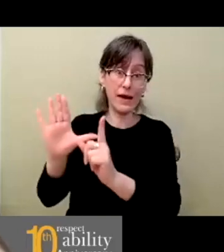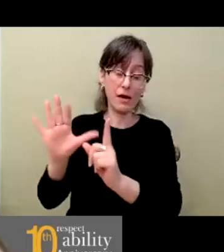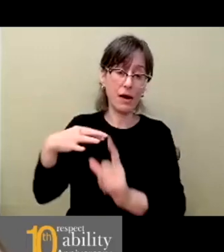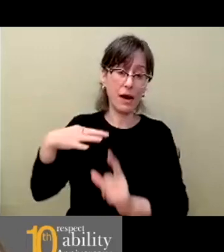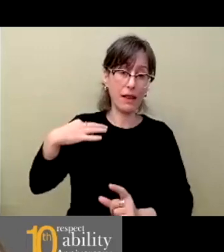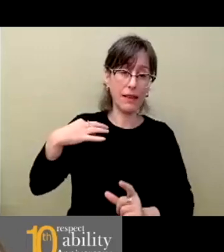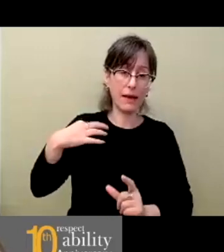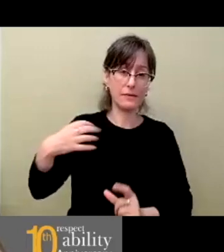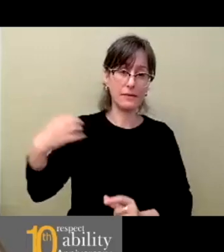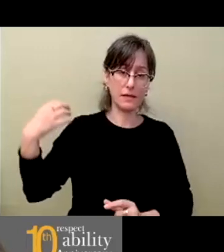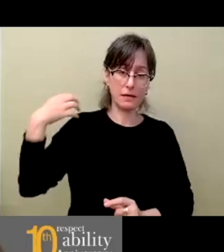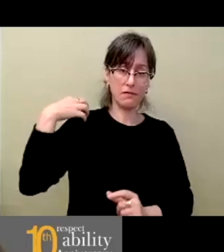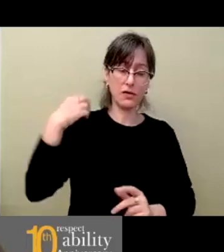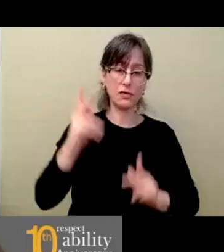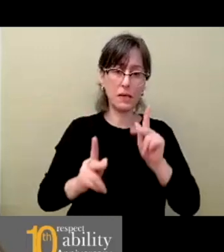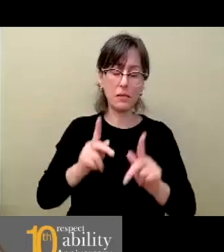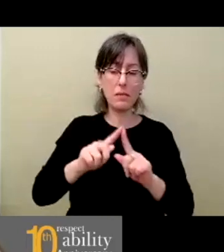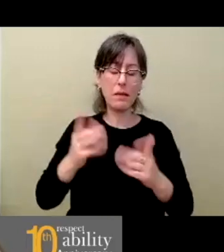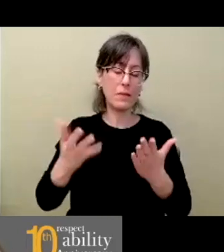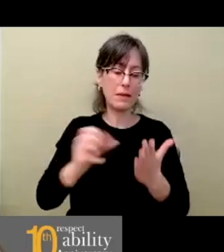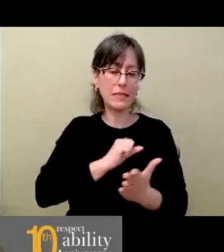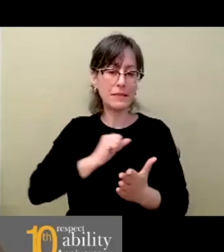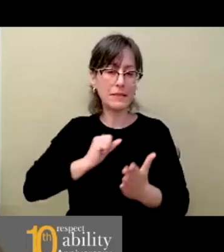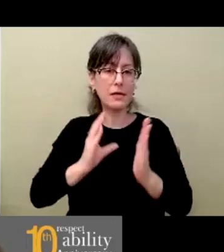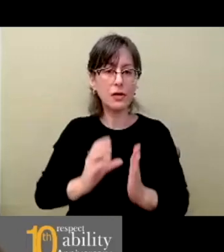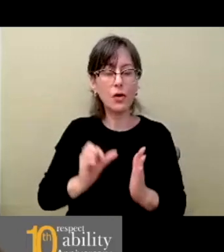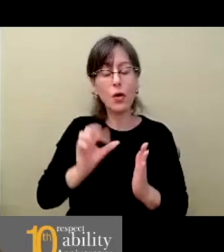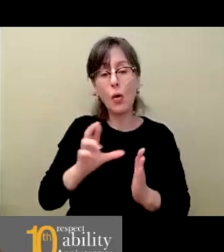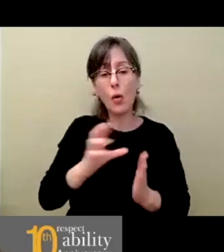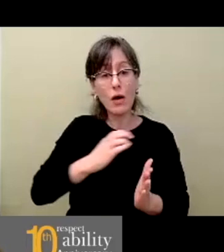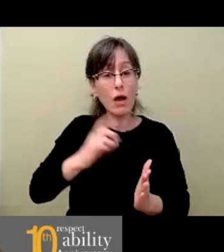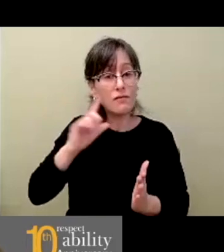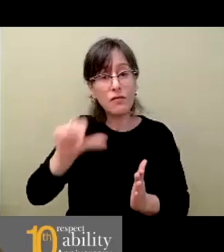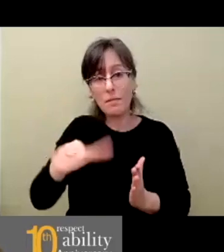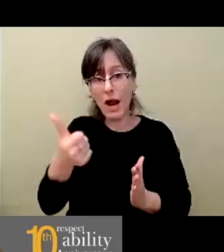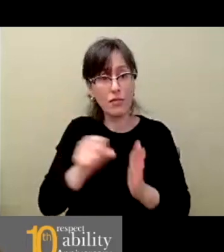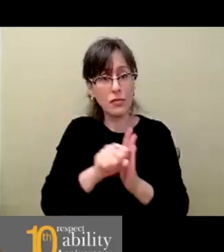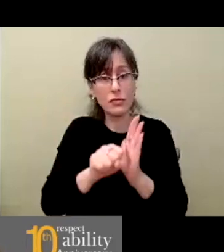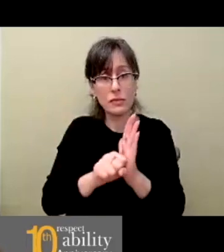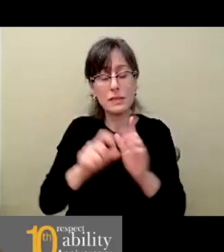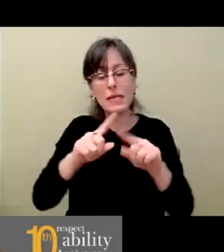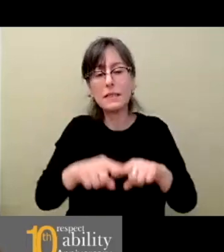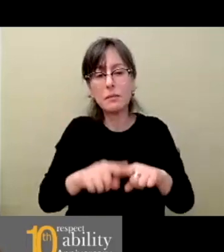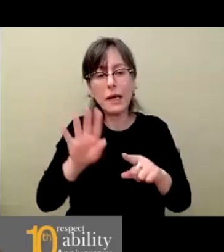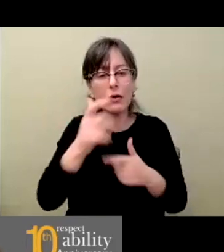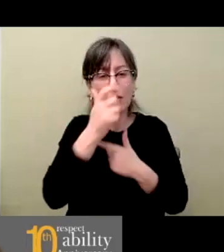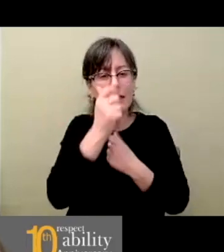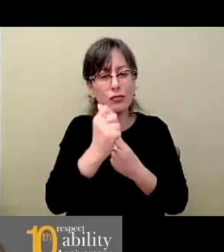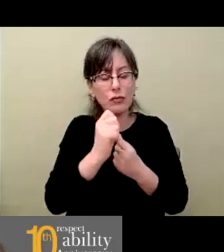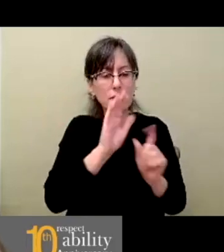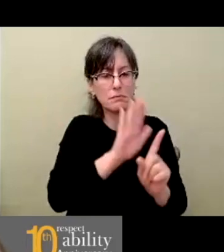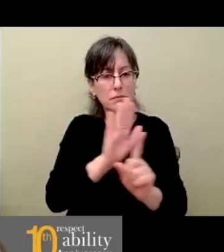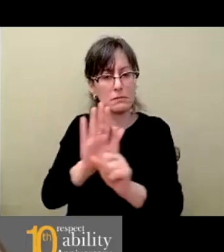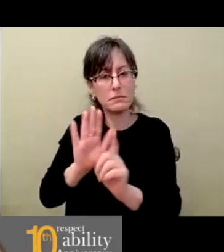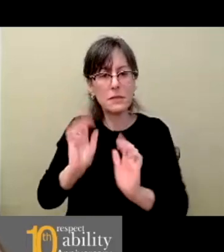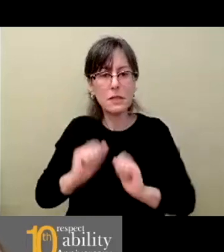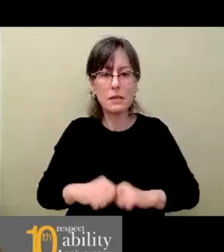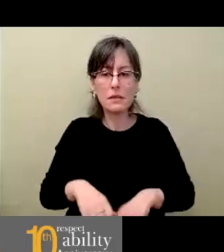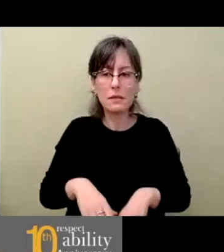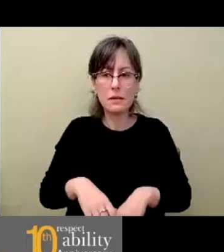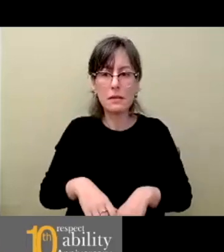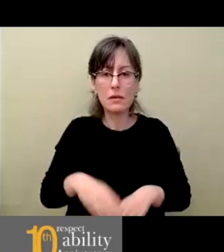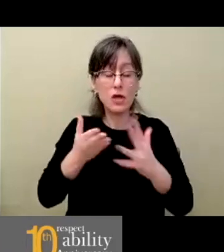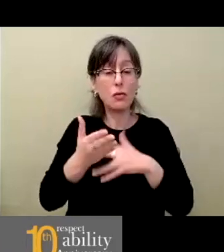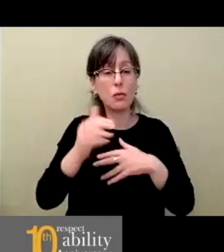be an official from a senator or congressman from any state, depending on where your interests lie. And so through